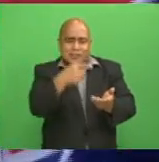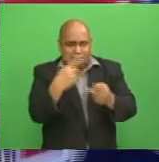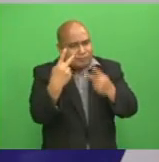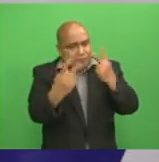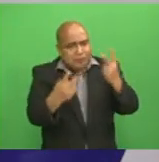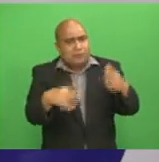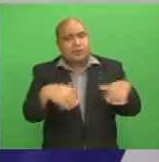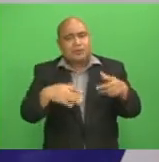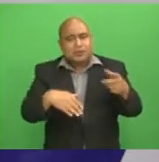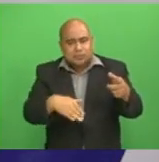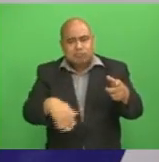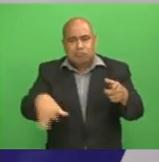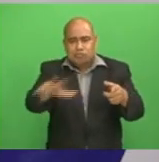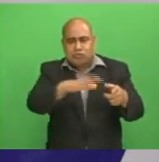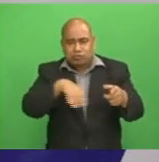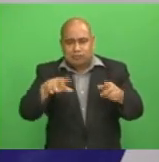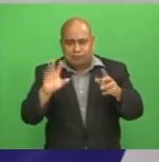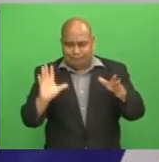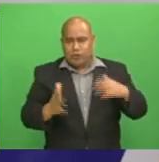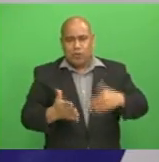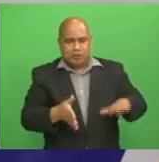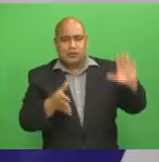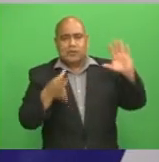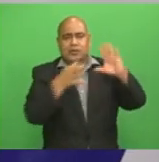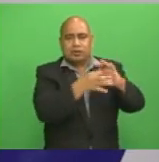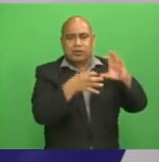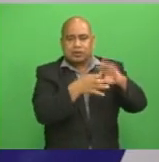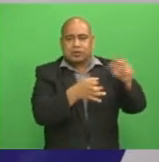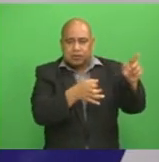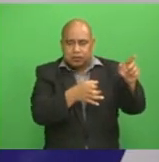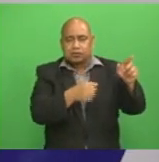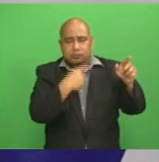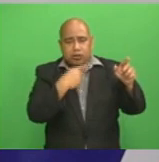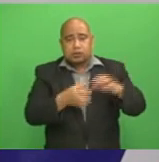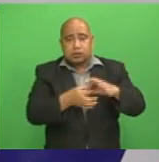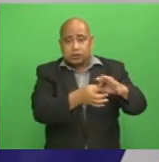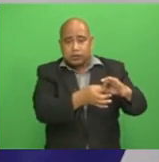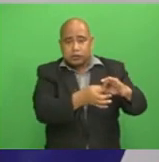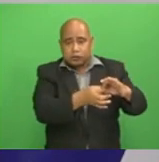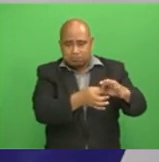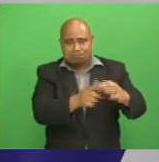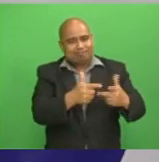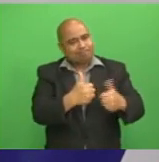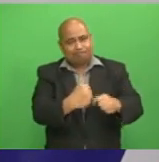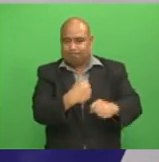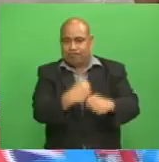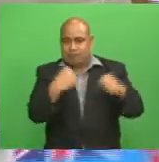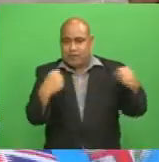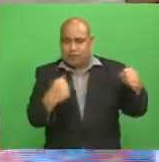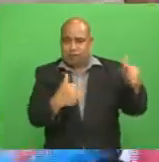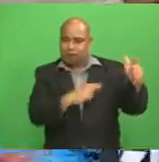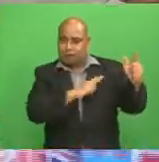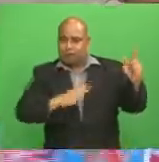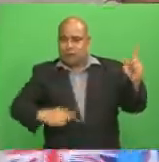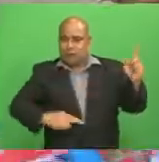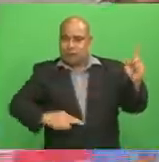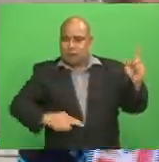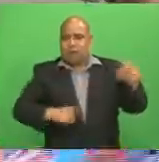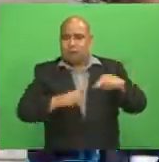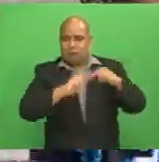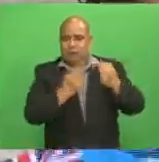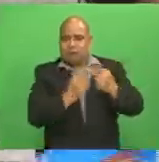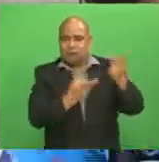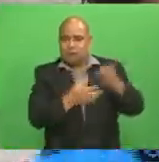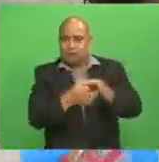personal connections. But what it really shows is the power of the royal family to act as a force for good. Going forward, the High Commissioner